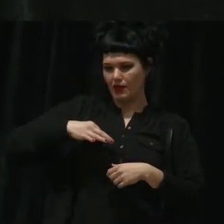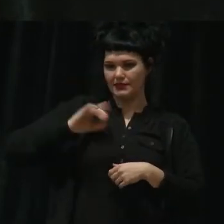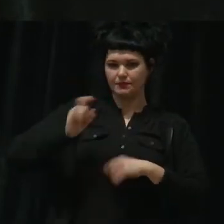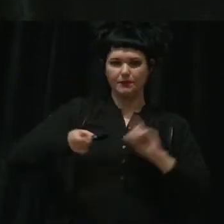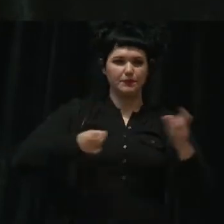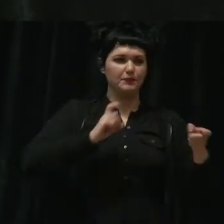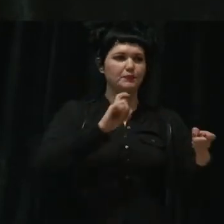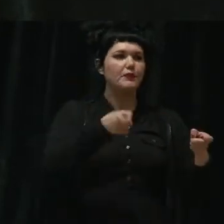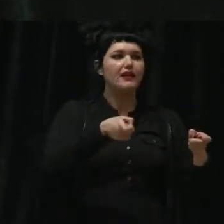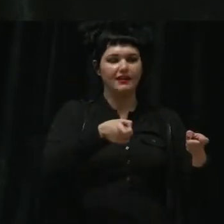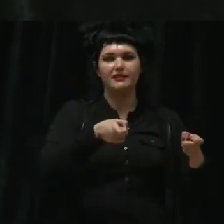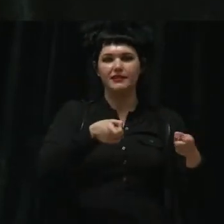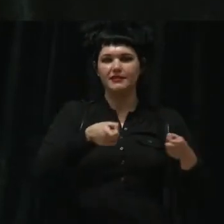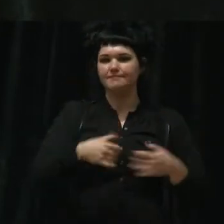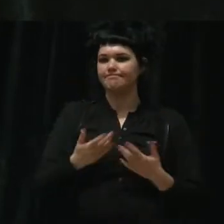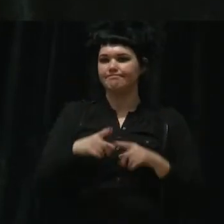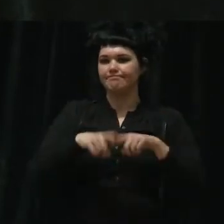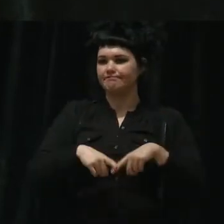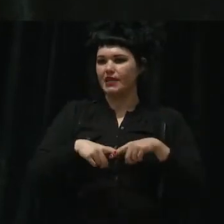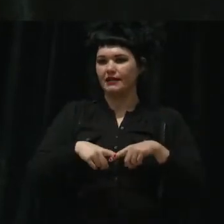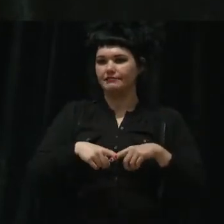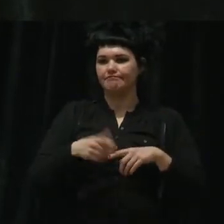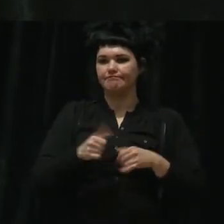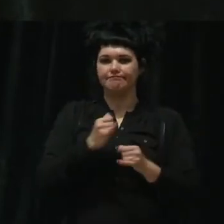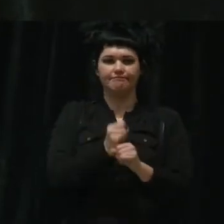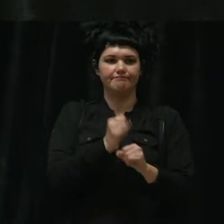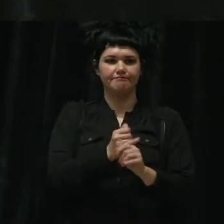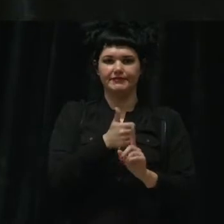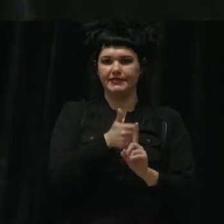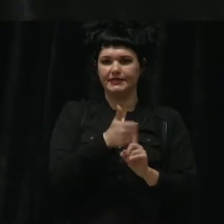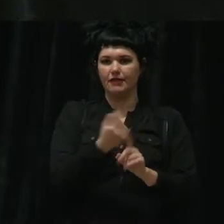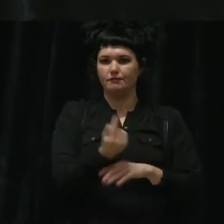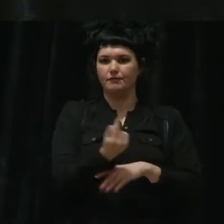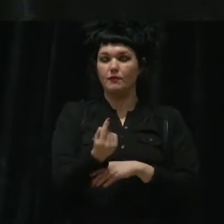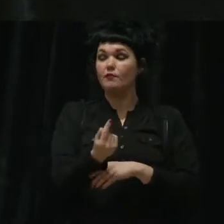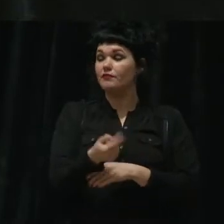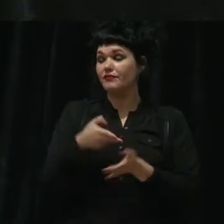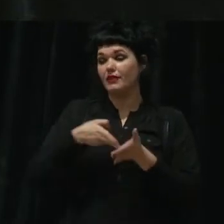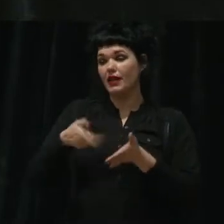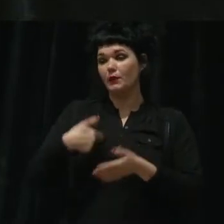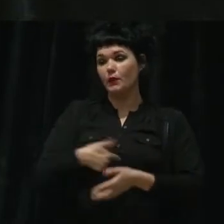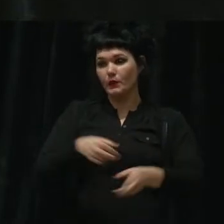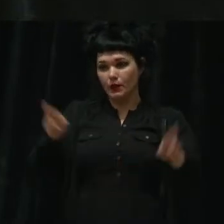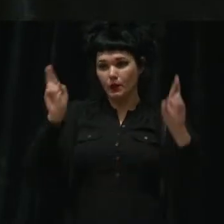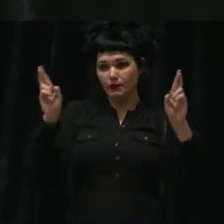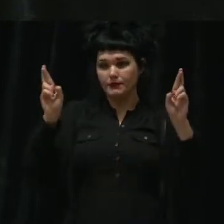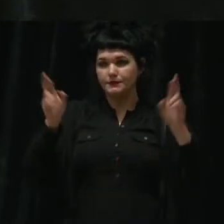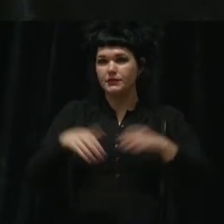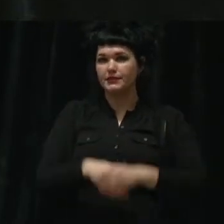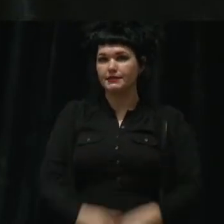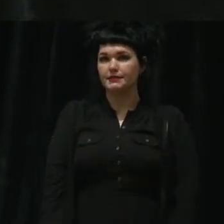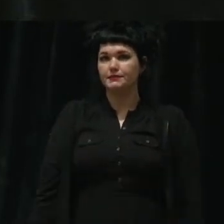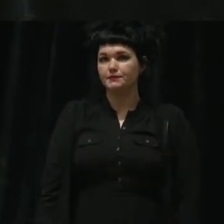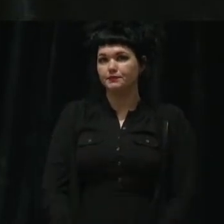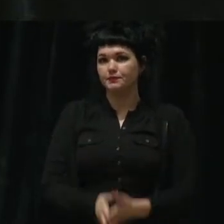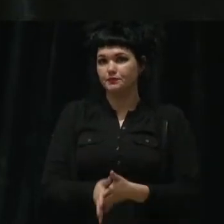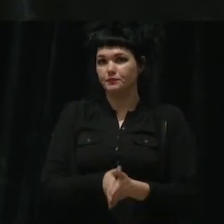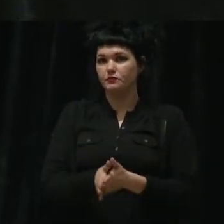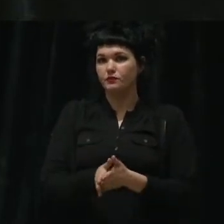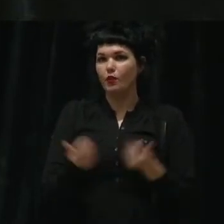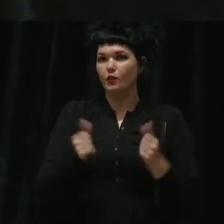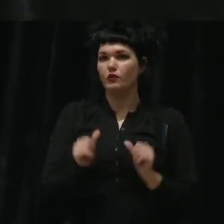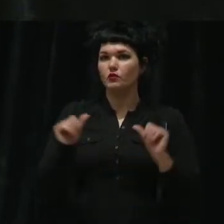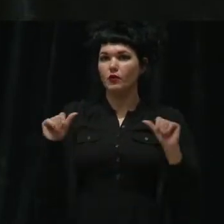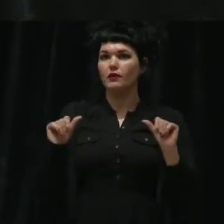in terms of any institution itself. And we'd actually, quite frankly, would hope and are trying